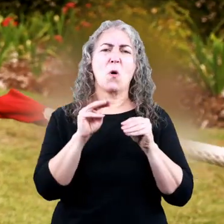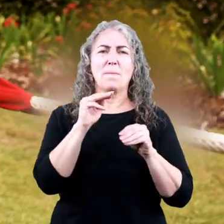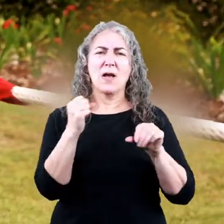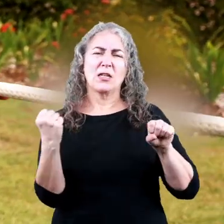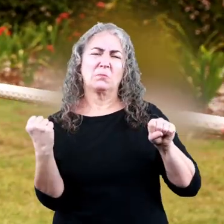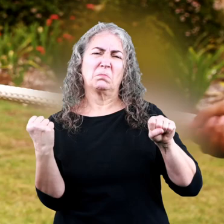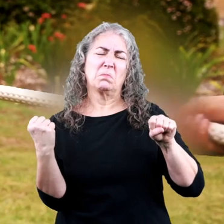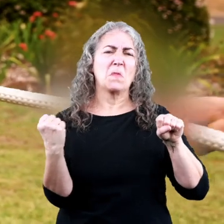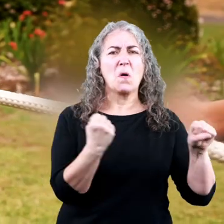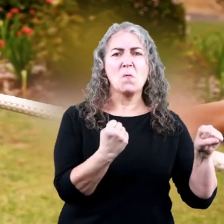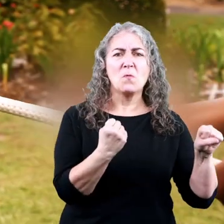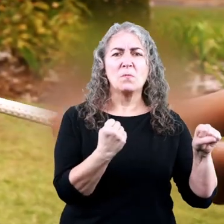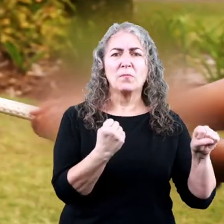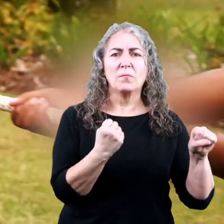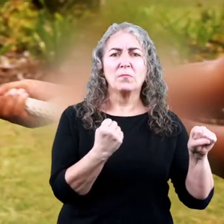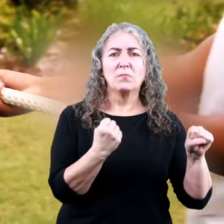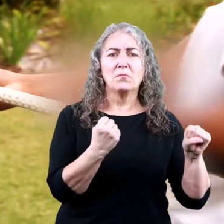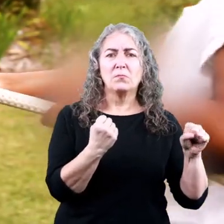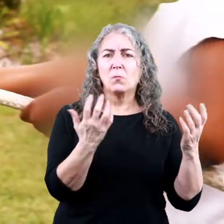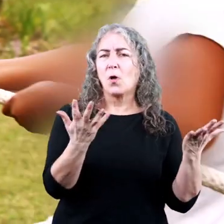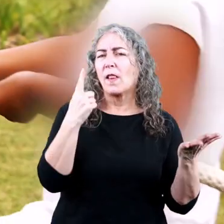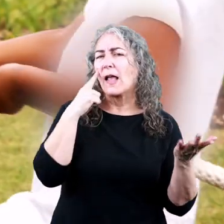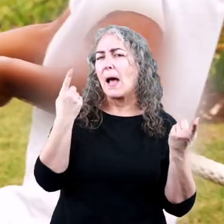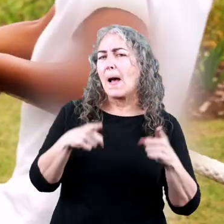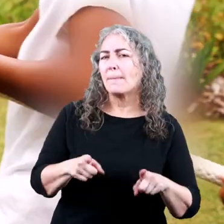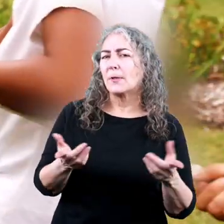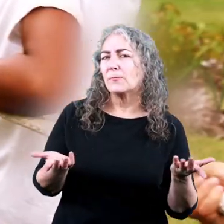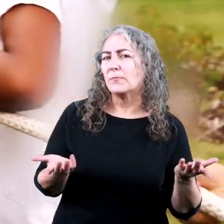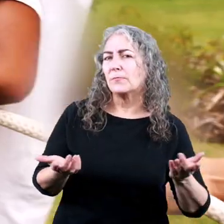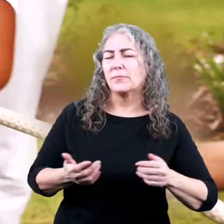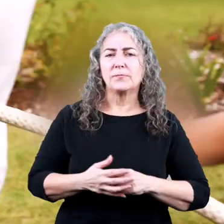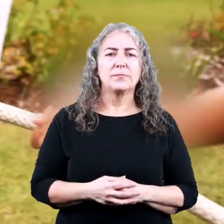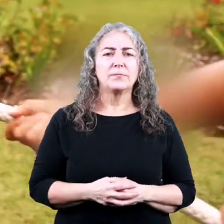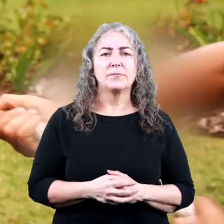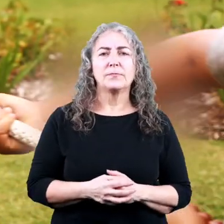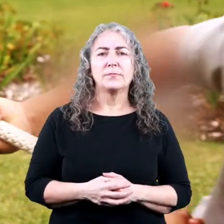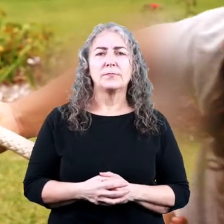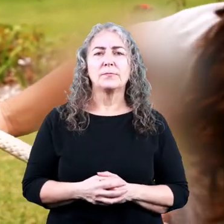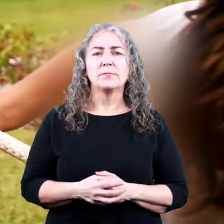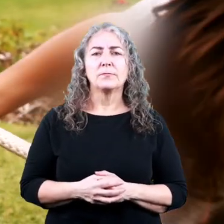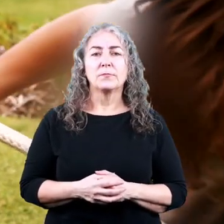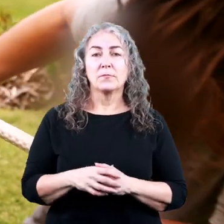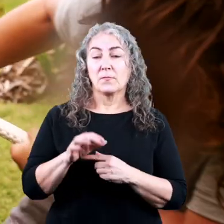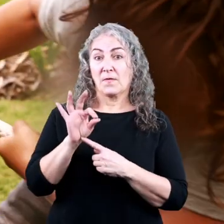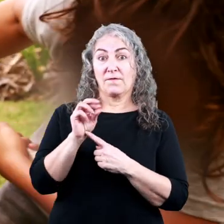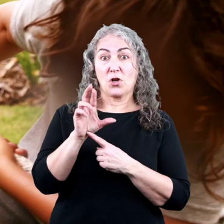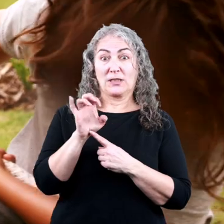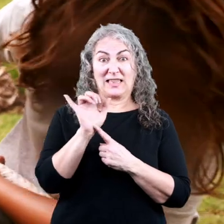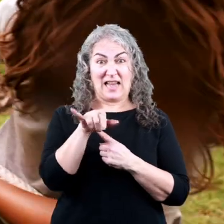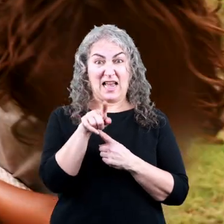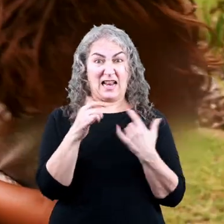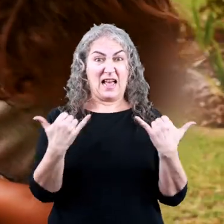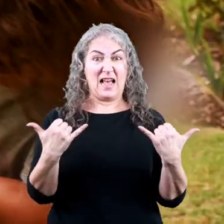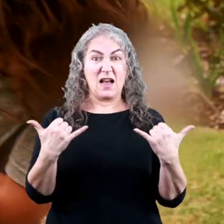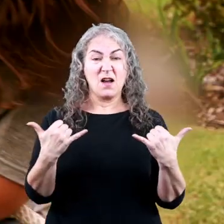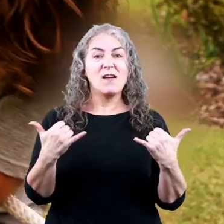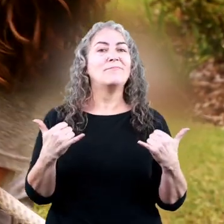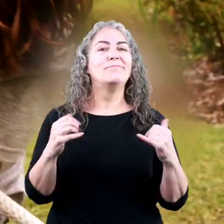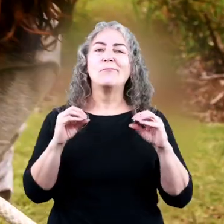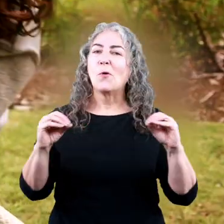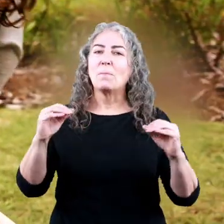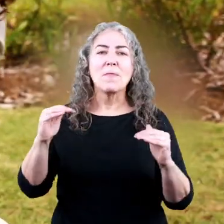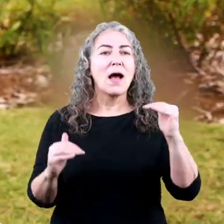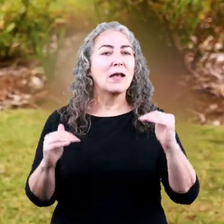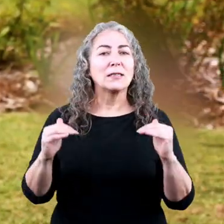mass on one of the sides. What do you think will happen now? The forces are now unbalanced.